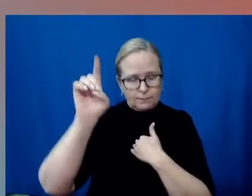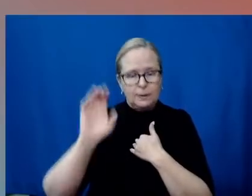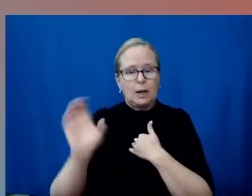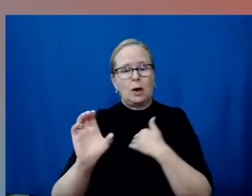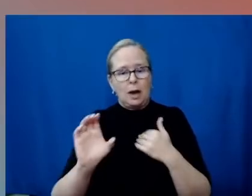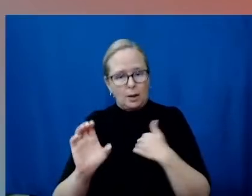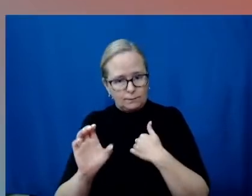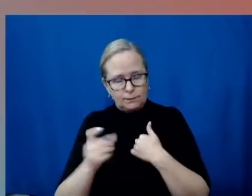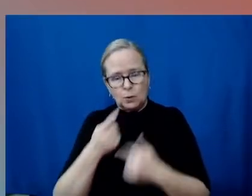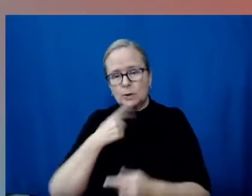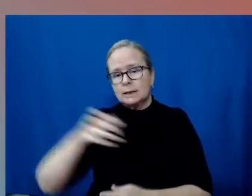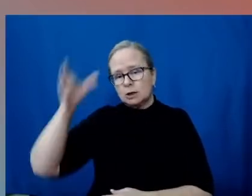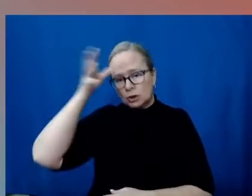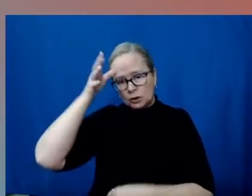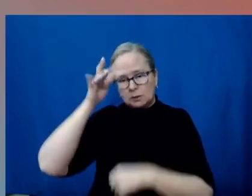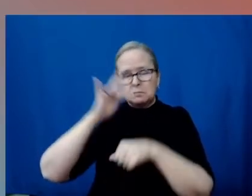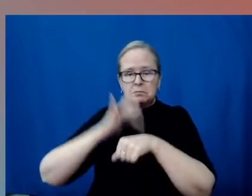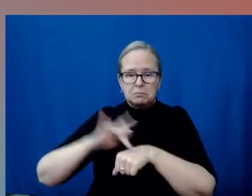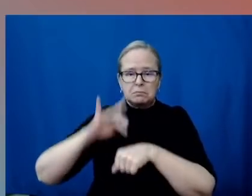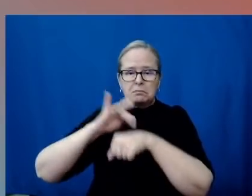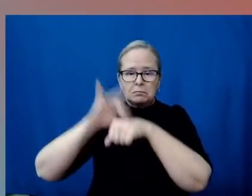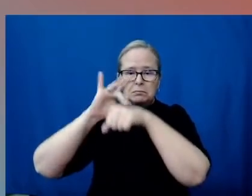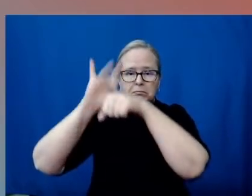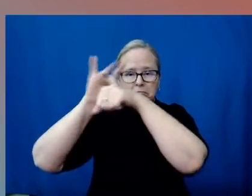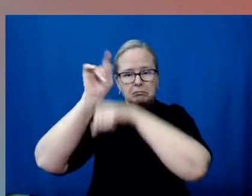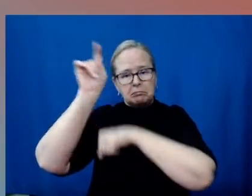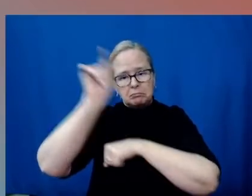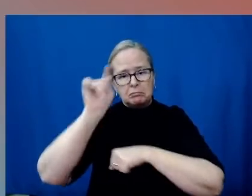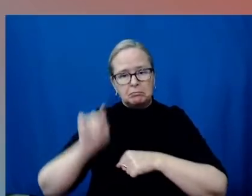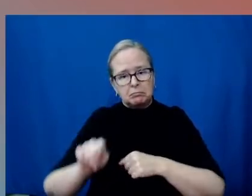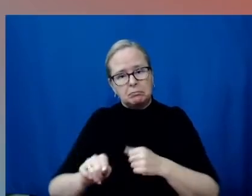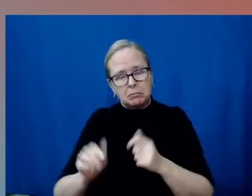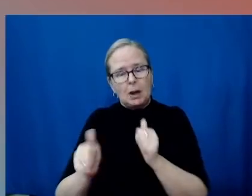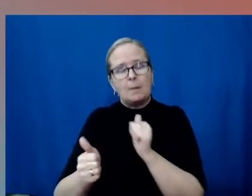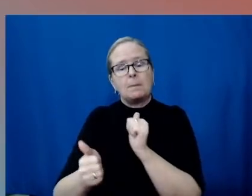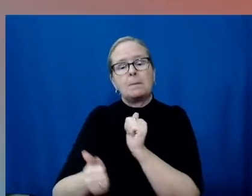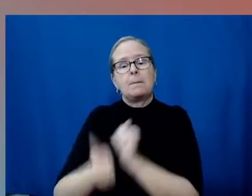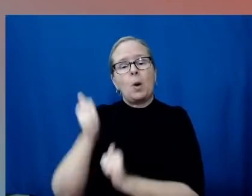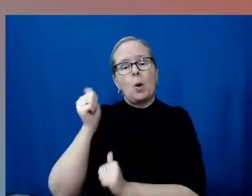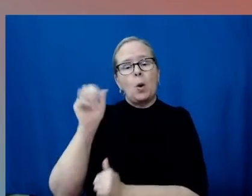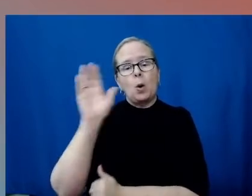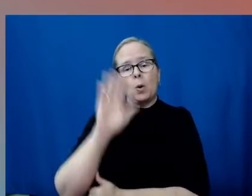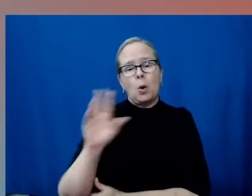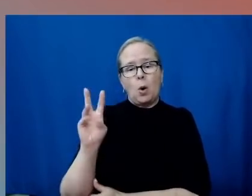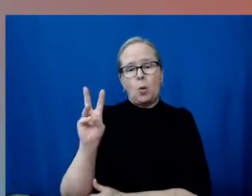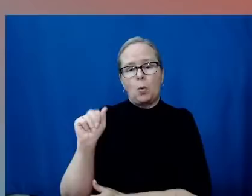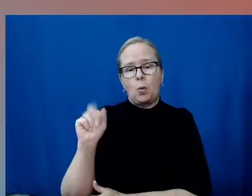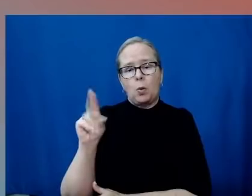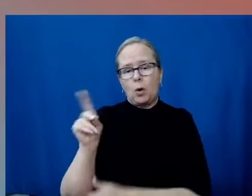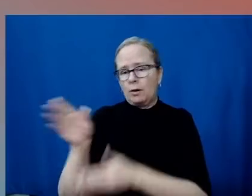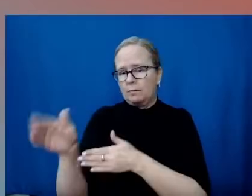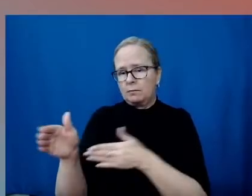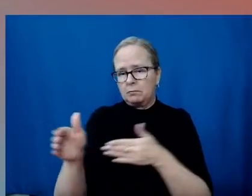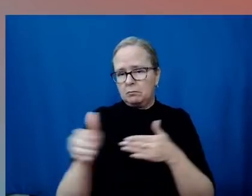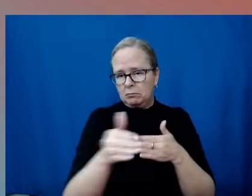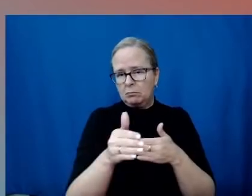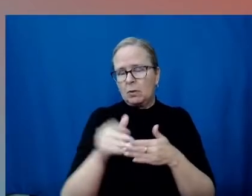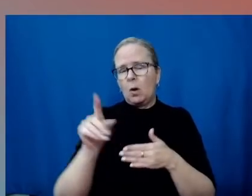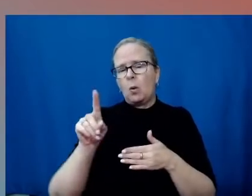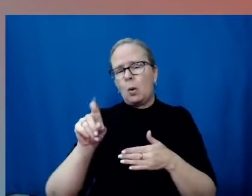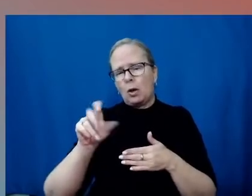Calgary, and Red Deer are actually functioning where most of their wards are